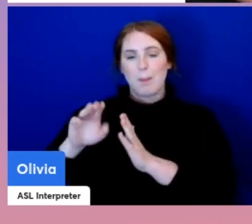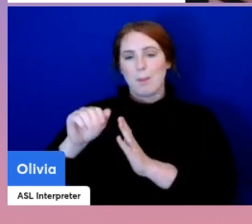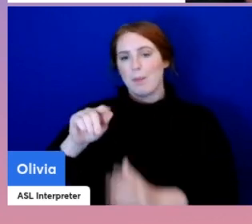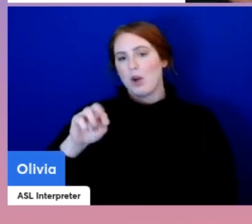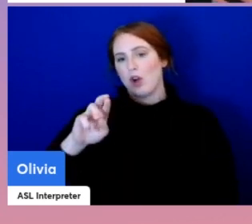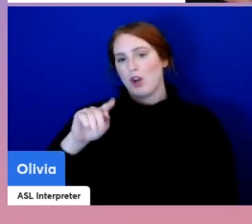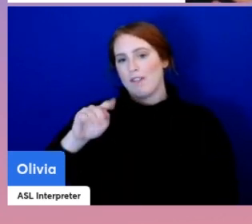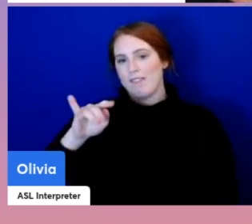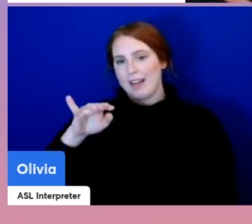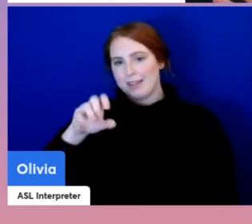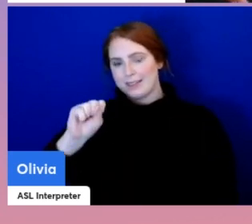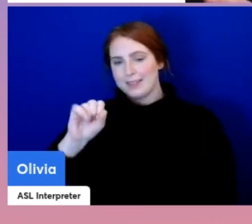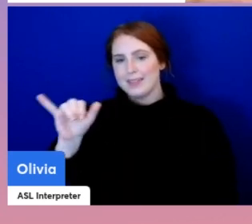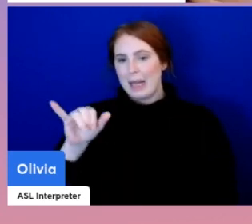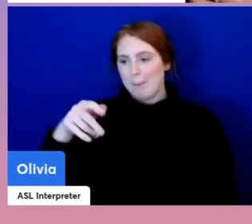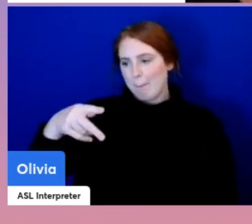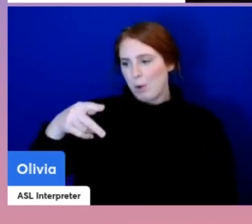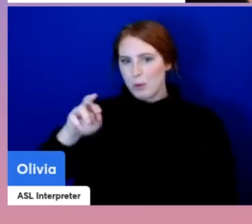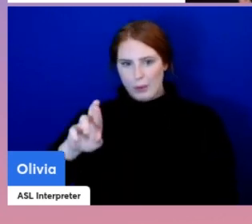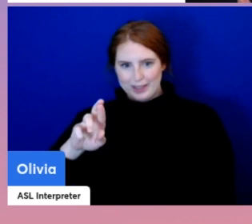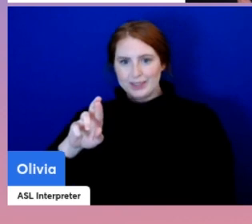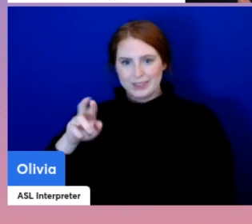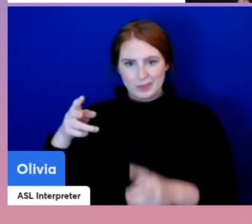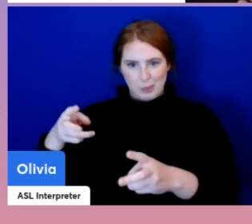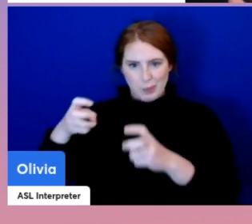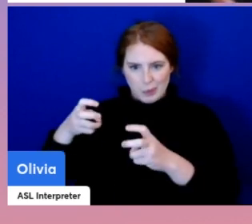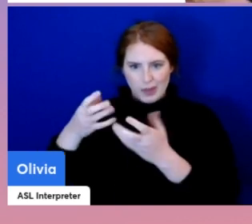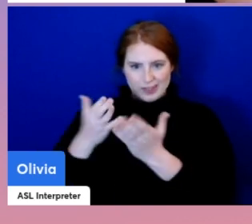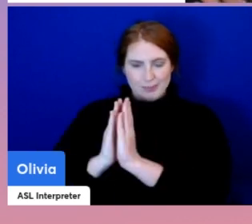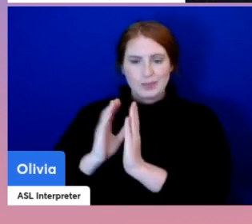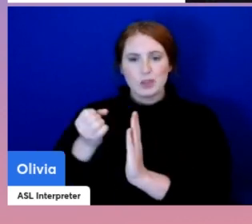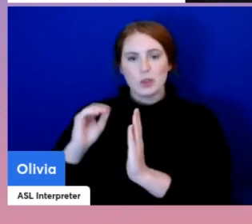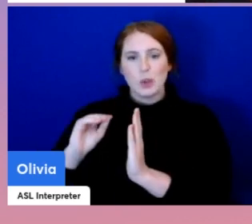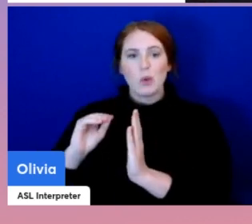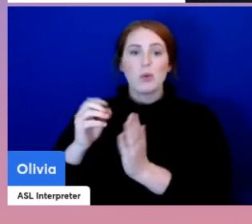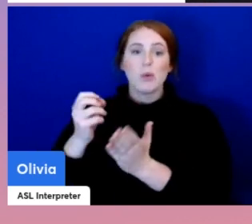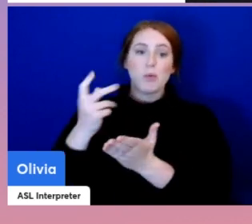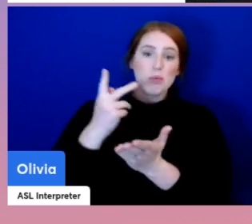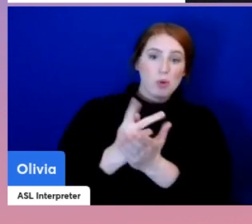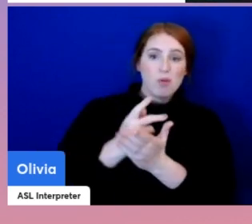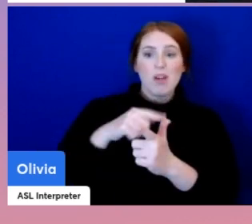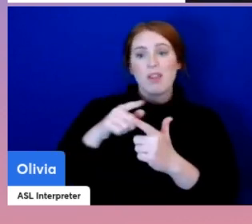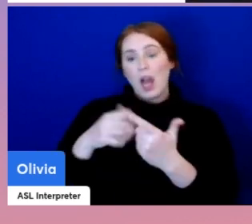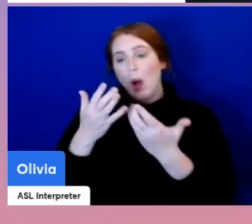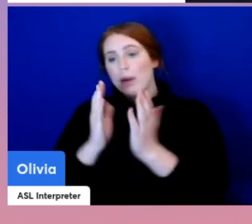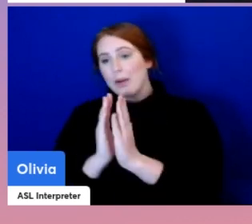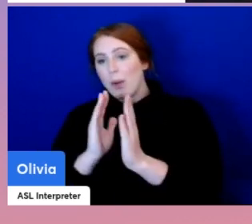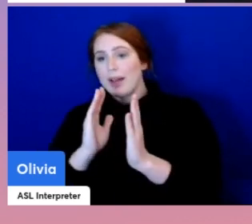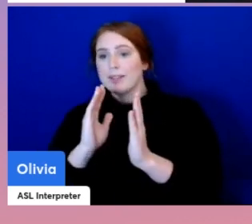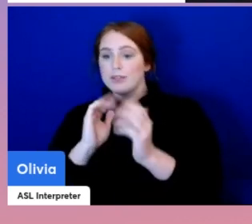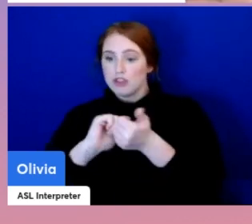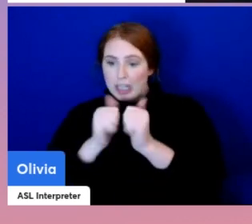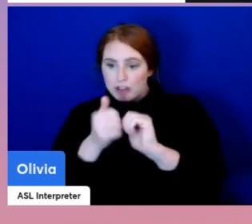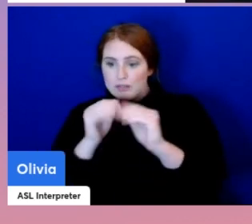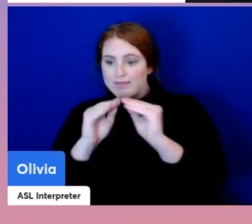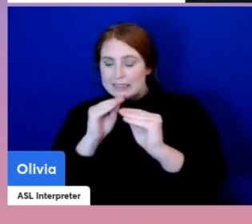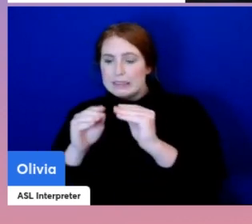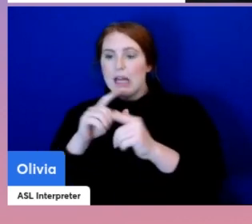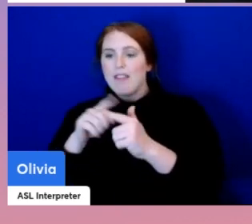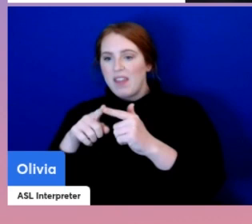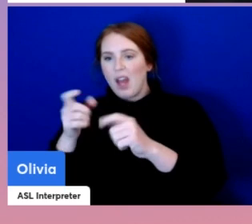that the security team reviews and then approves or request changes on, and then eventually approves it to go out to production. Features are flowing,